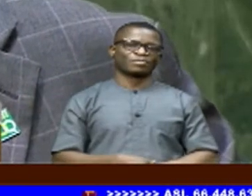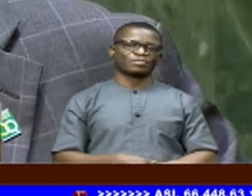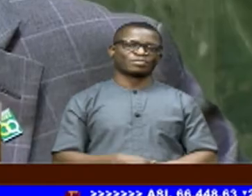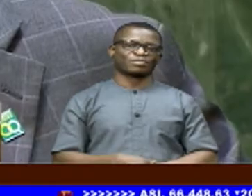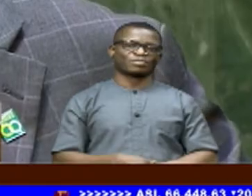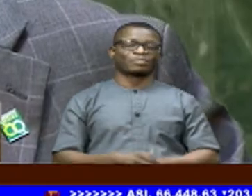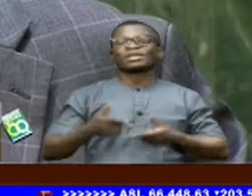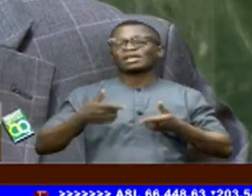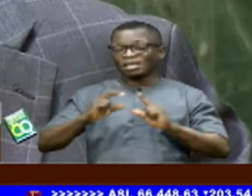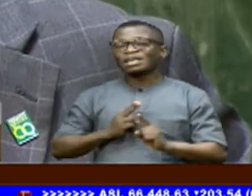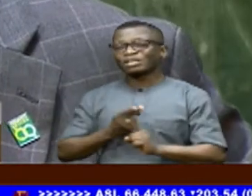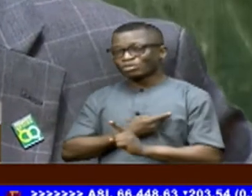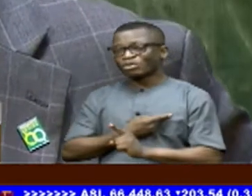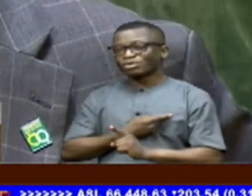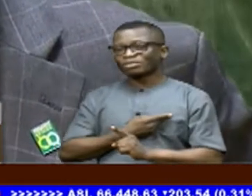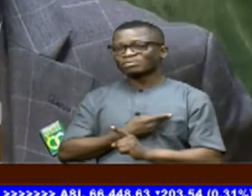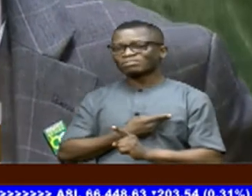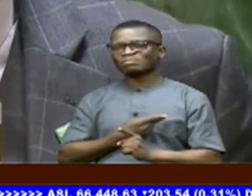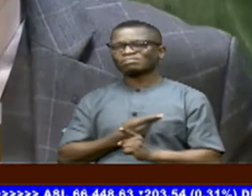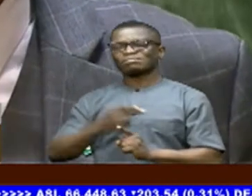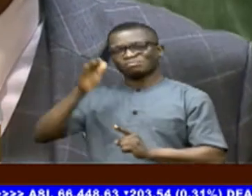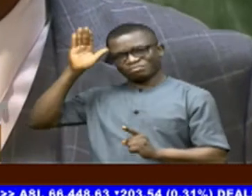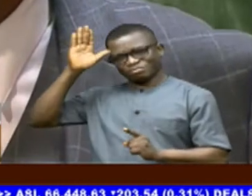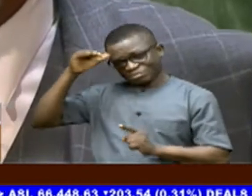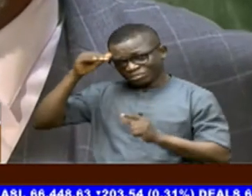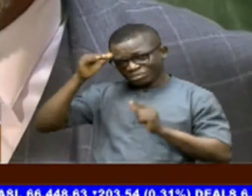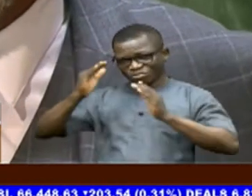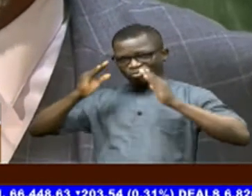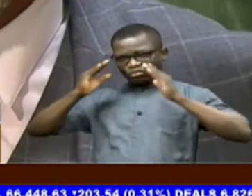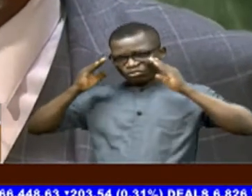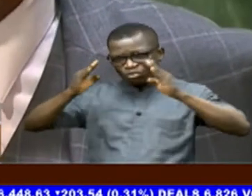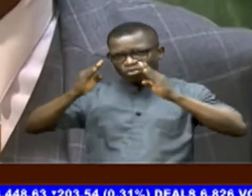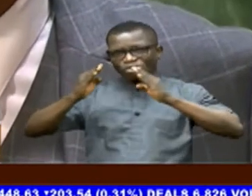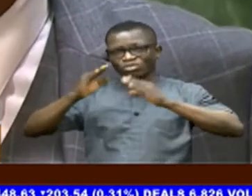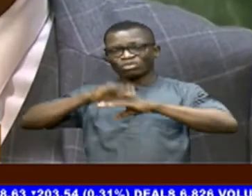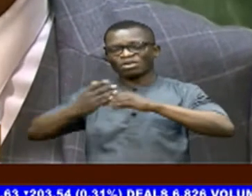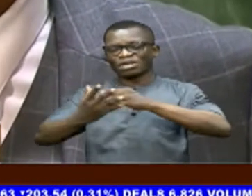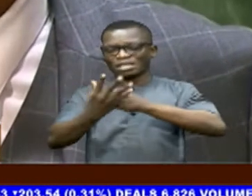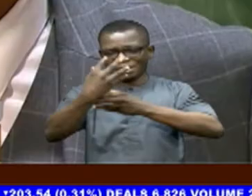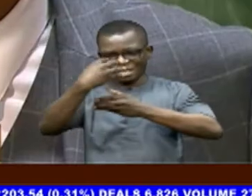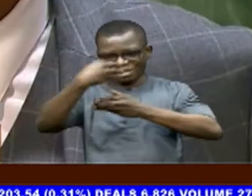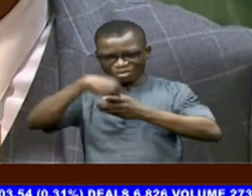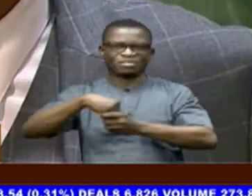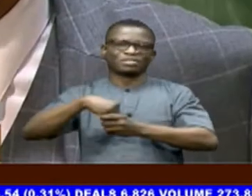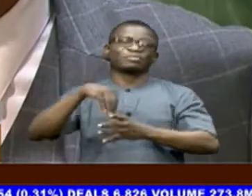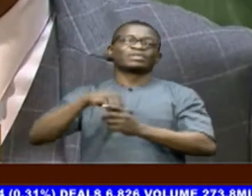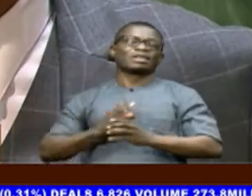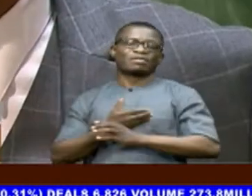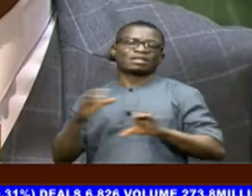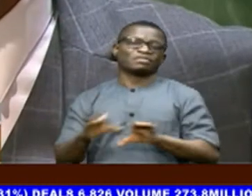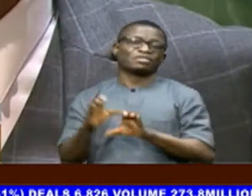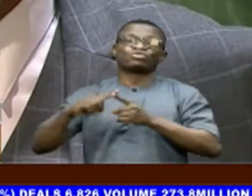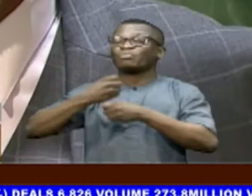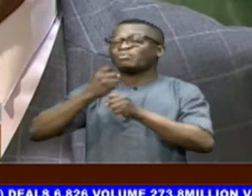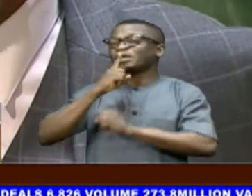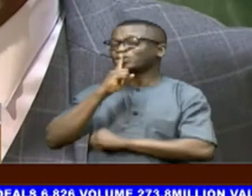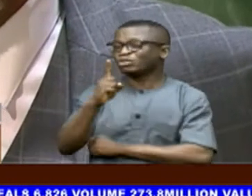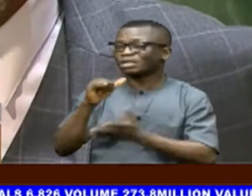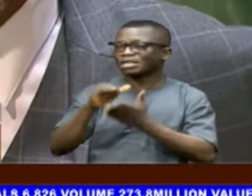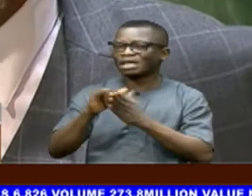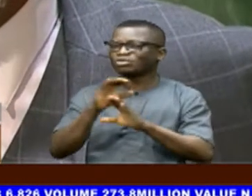Let us be resolute in our commitment to inclusivity and to ensure that